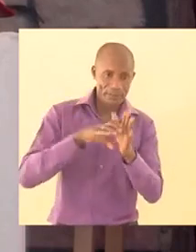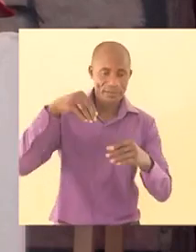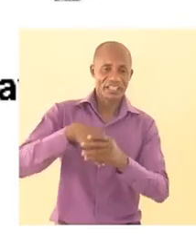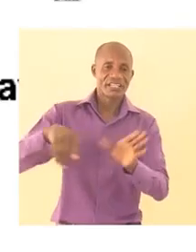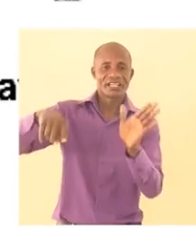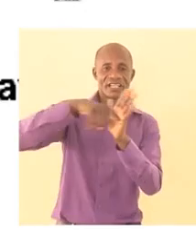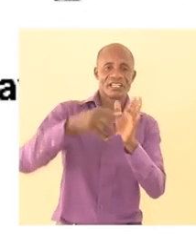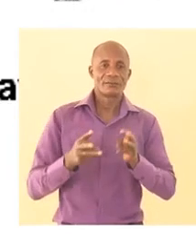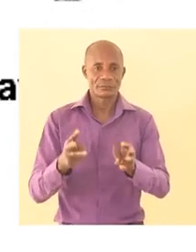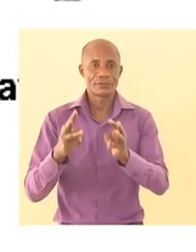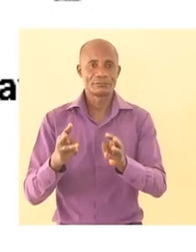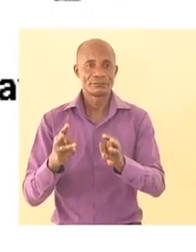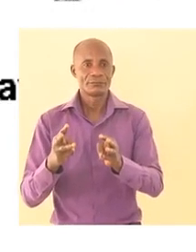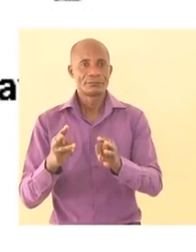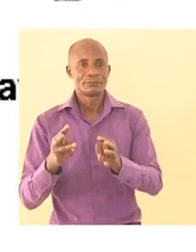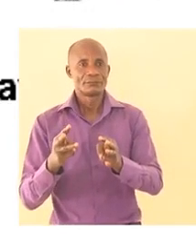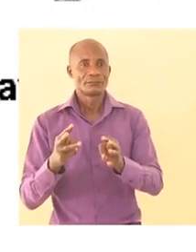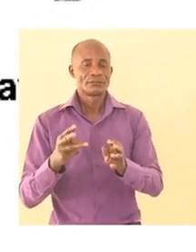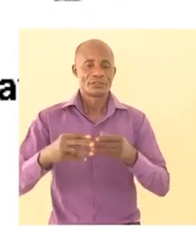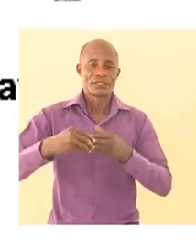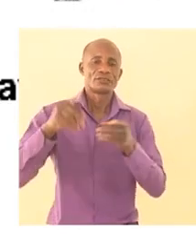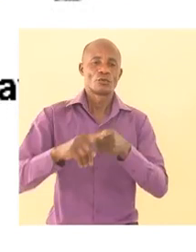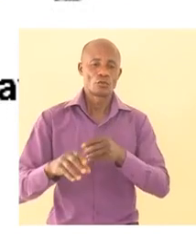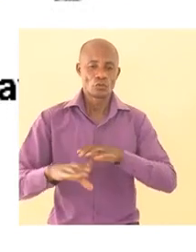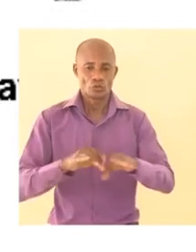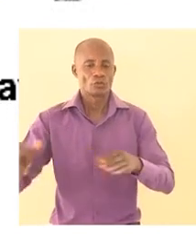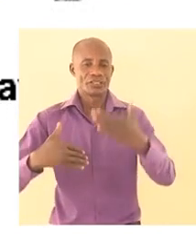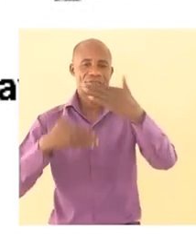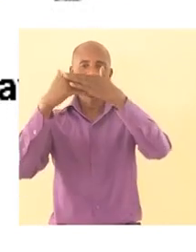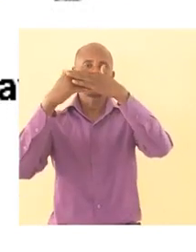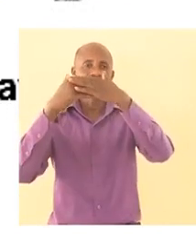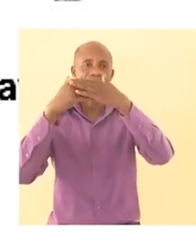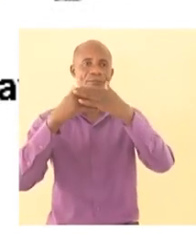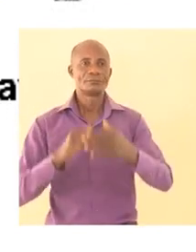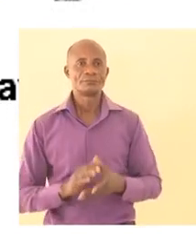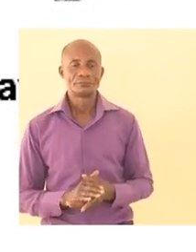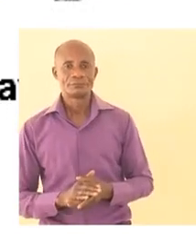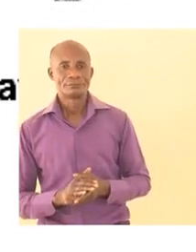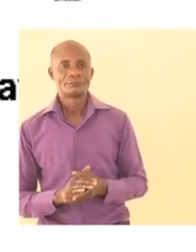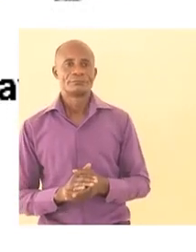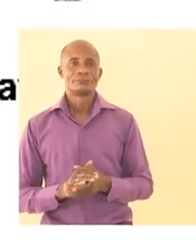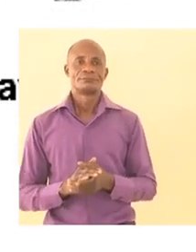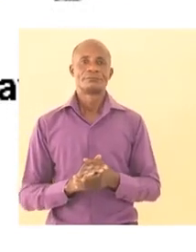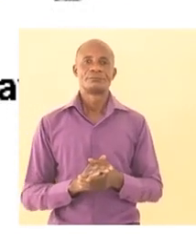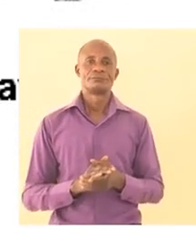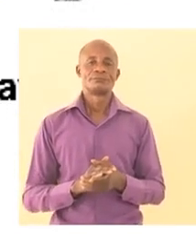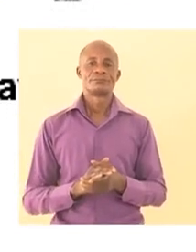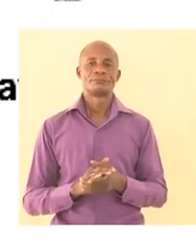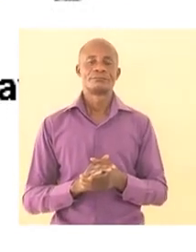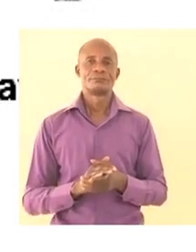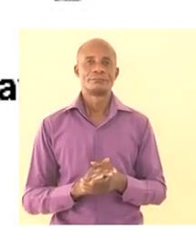to doing only the minimum. Those who are keeping only the Ten Commandments are doing the minimum.